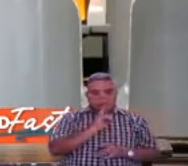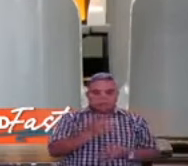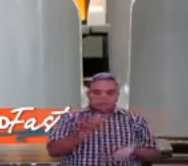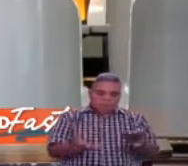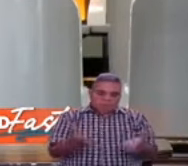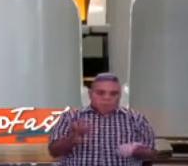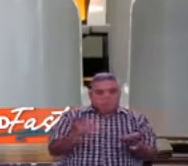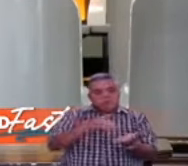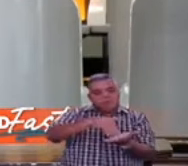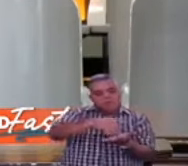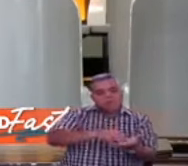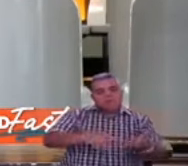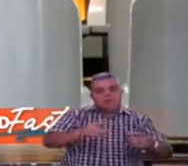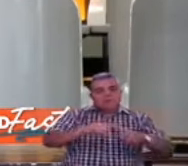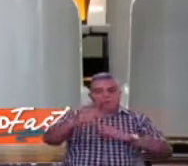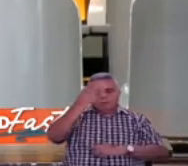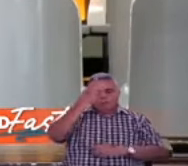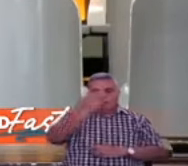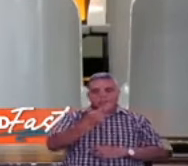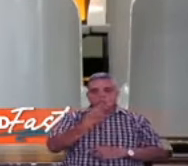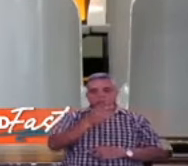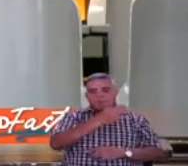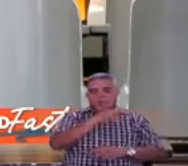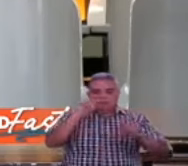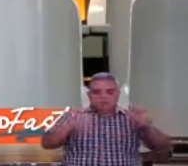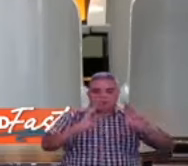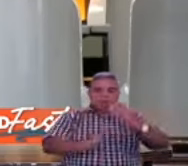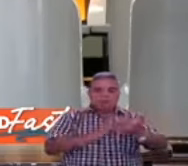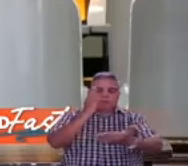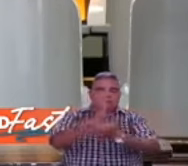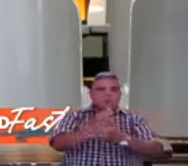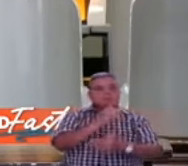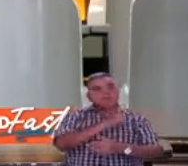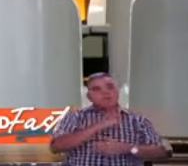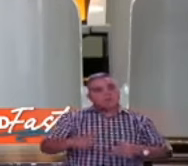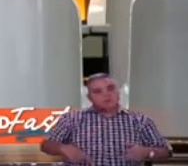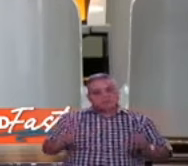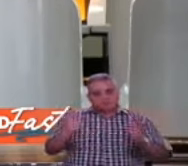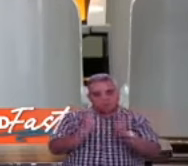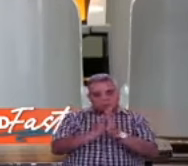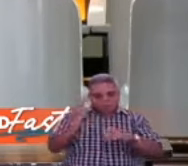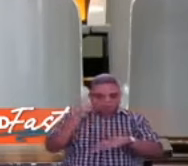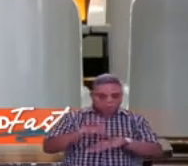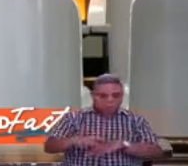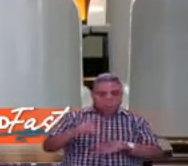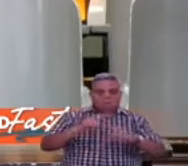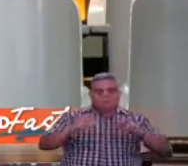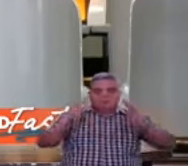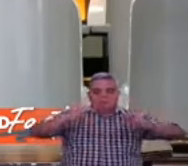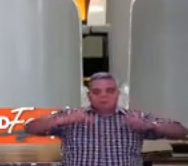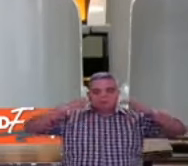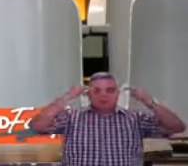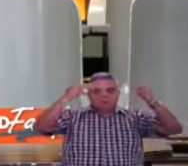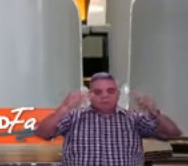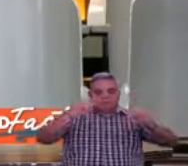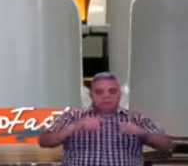wayward parents and unbelieving parents that need to come to Christ. That, Lord, you will send forth messengers to be